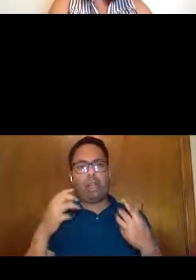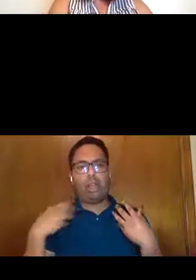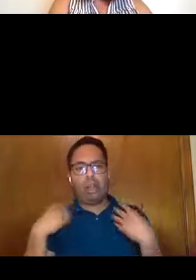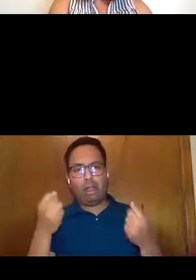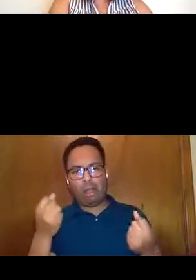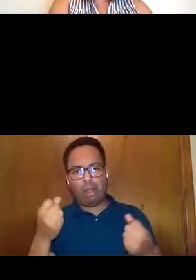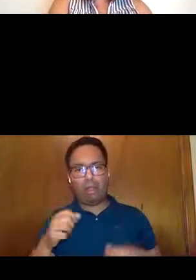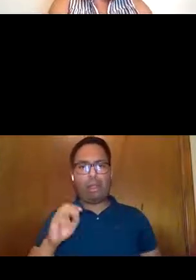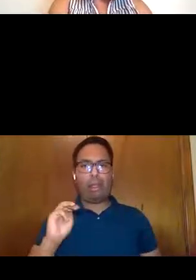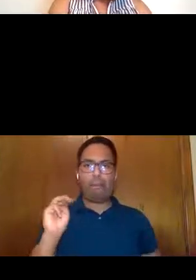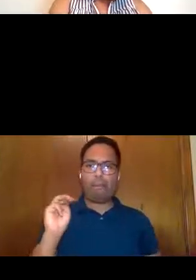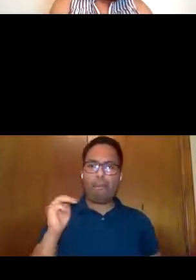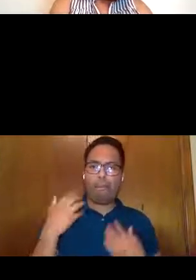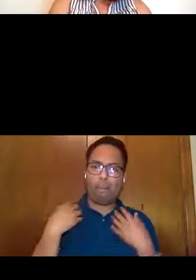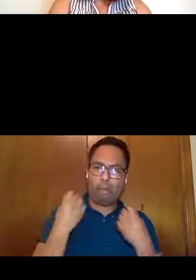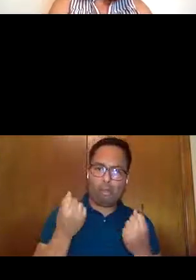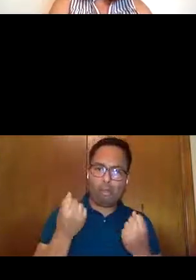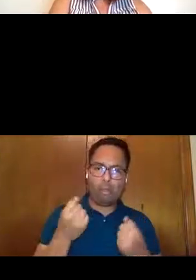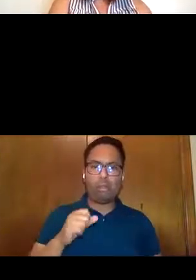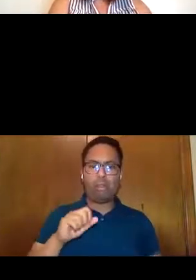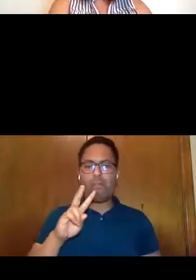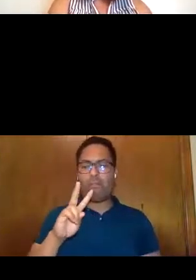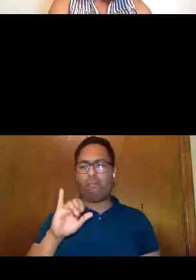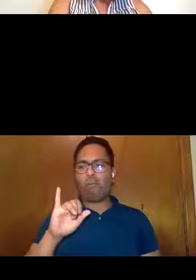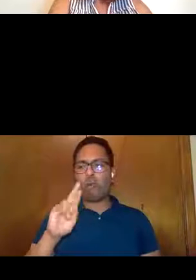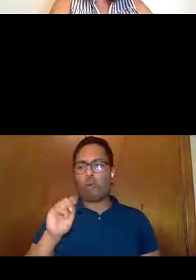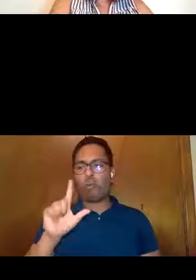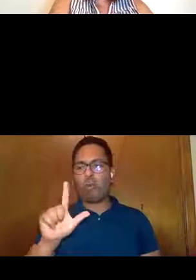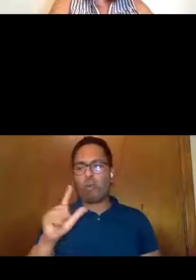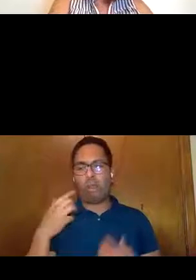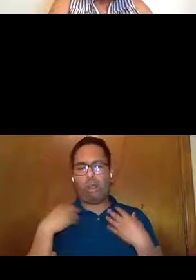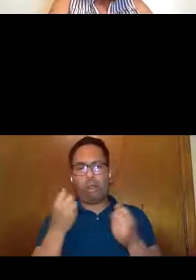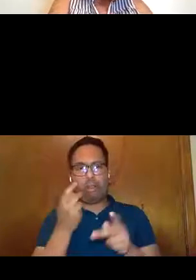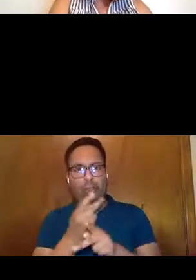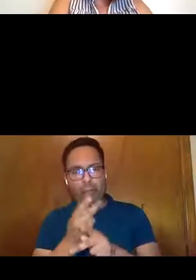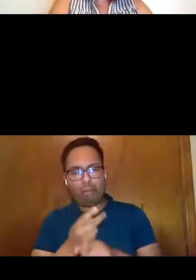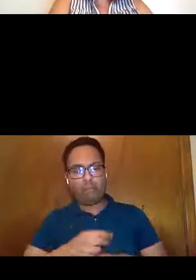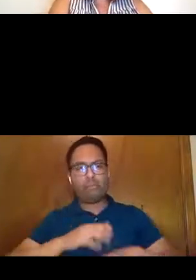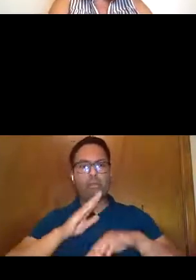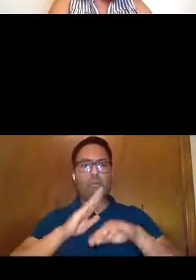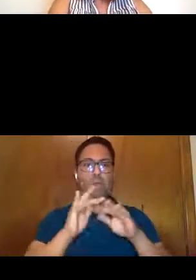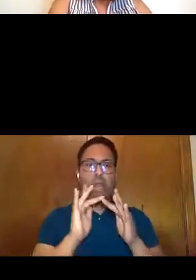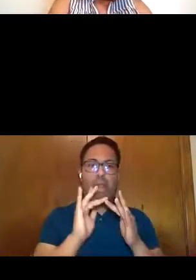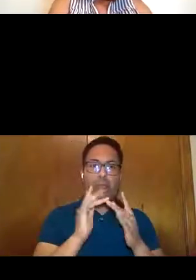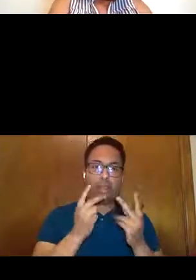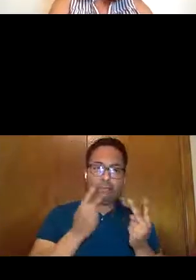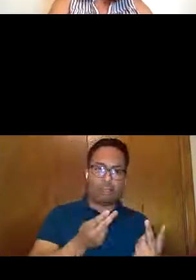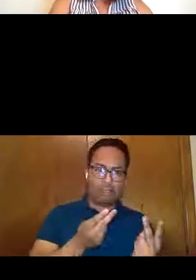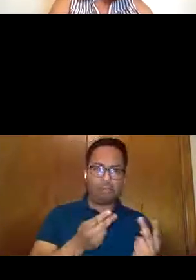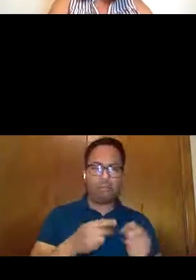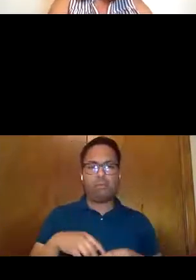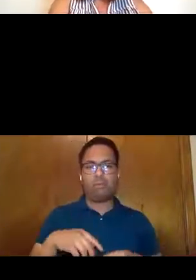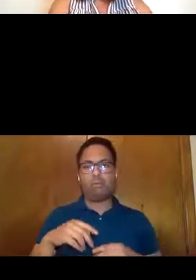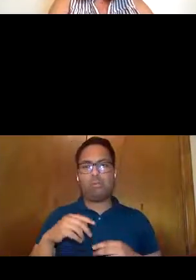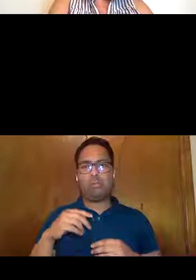mHealth, virtual healthcare, an online visit, a video